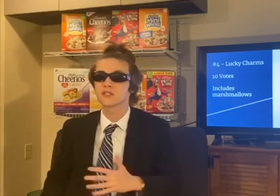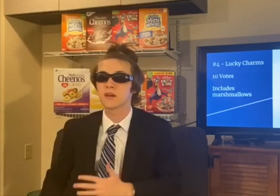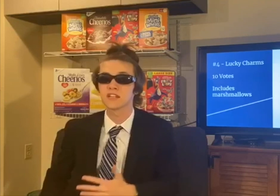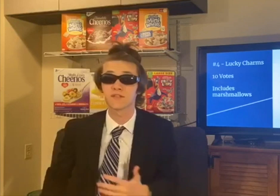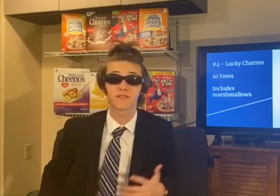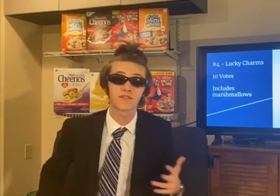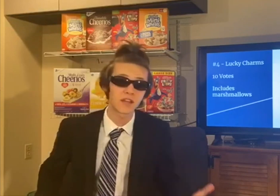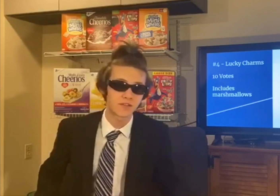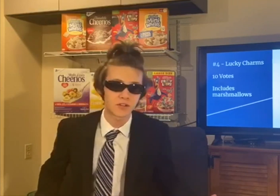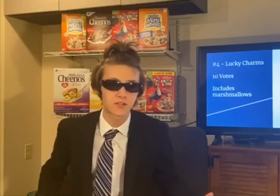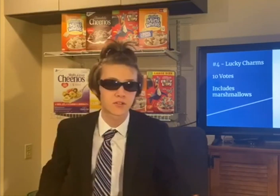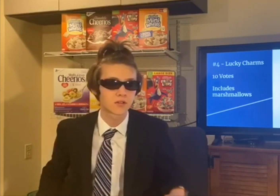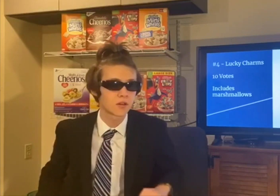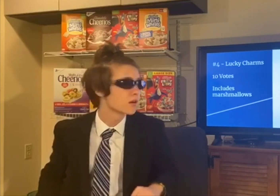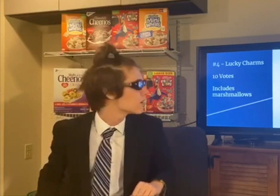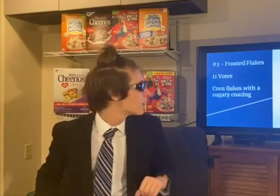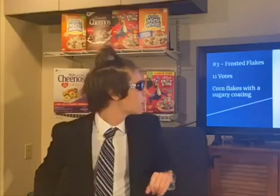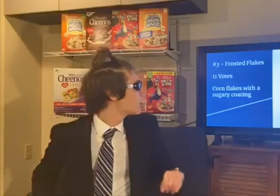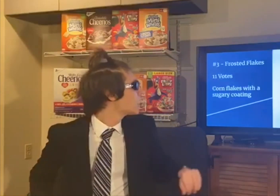Cheerios is many different flavors.